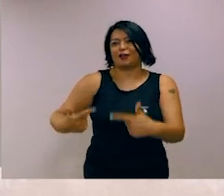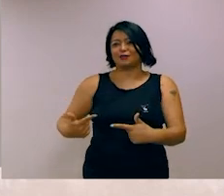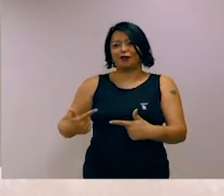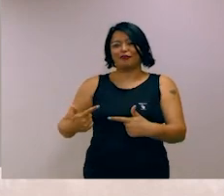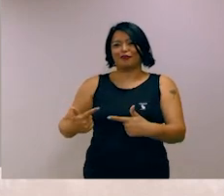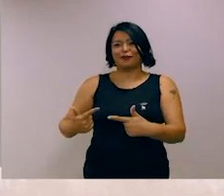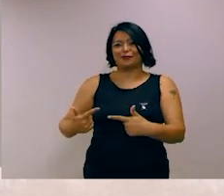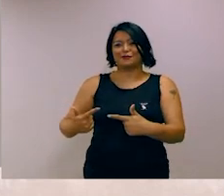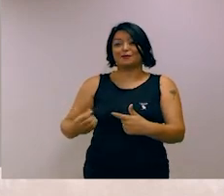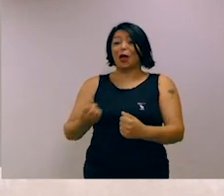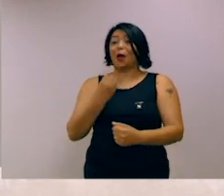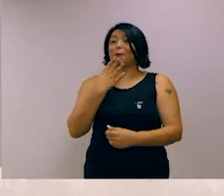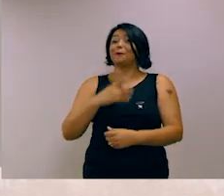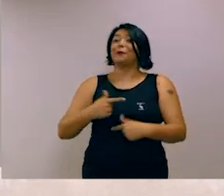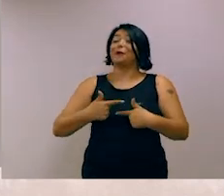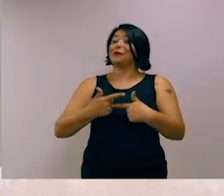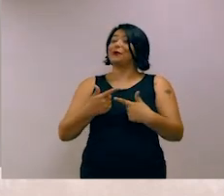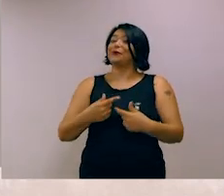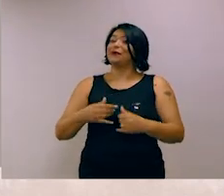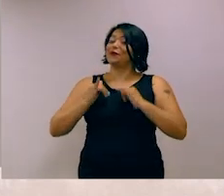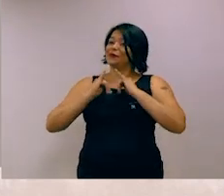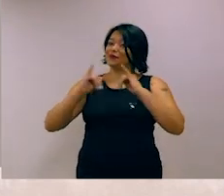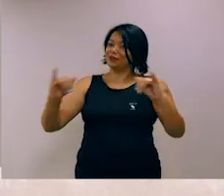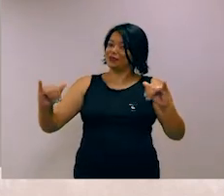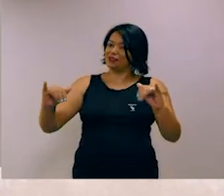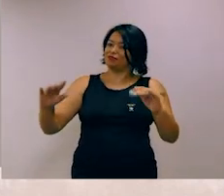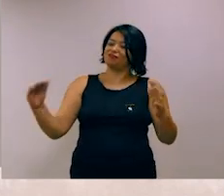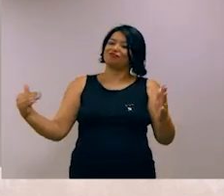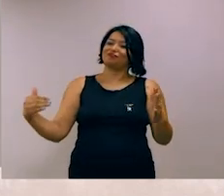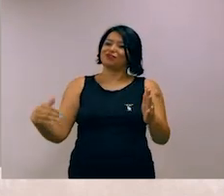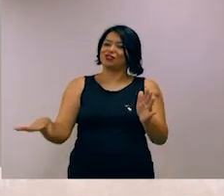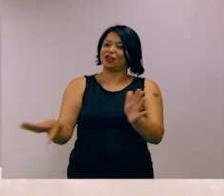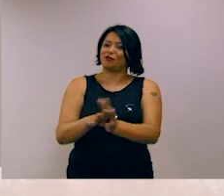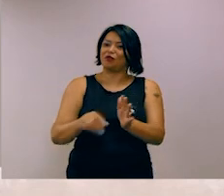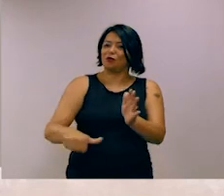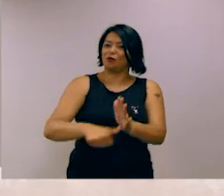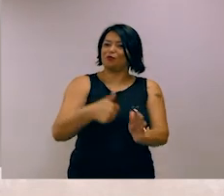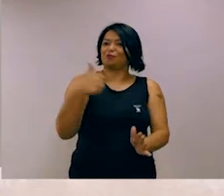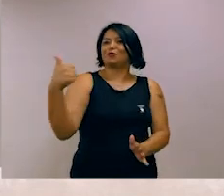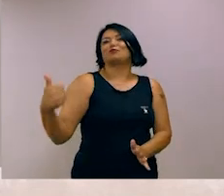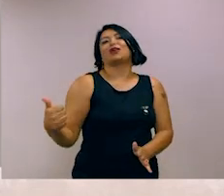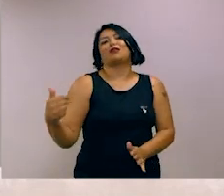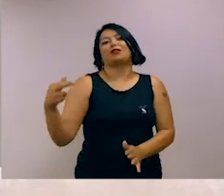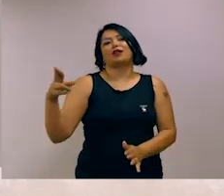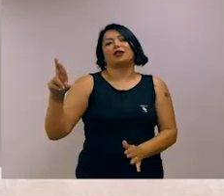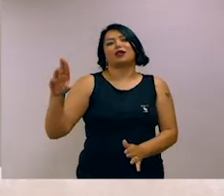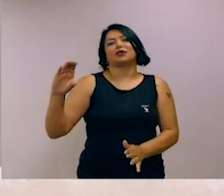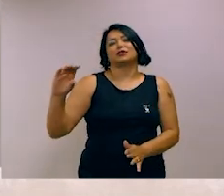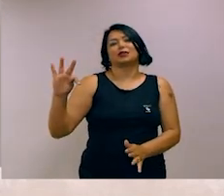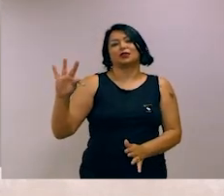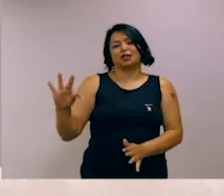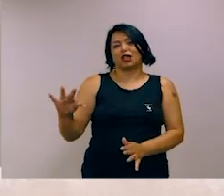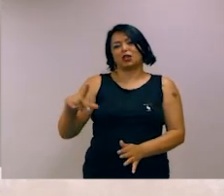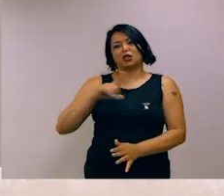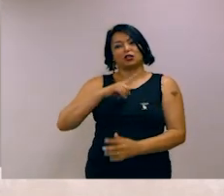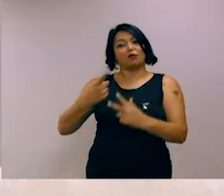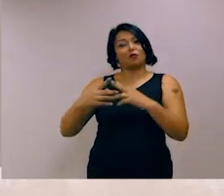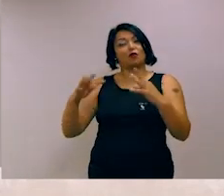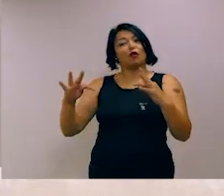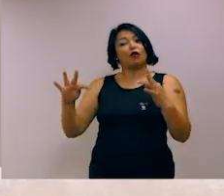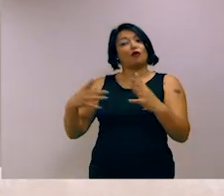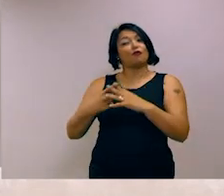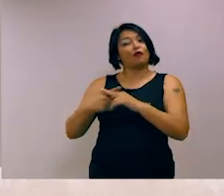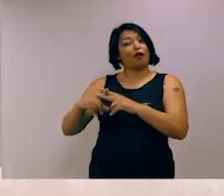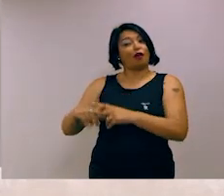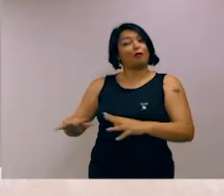RCT. We have better tools, so let's use them better. And I really think that behavioral